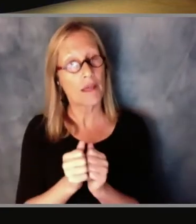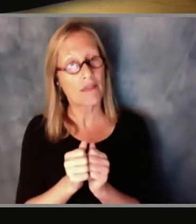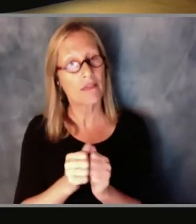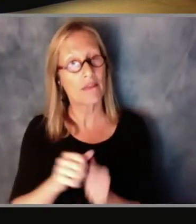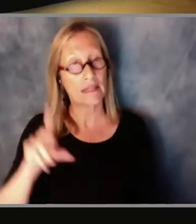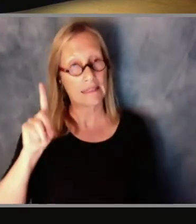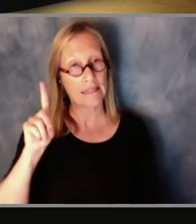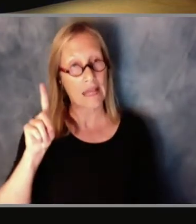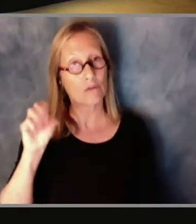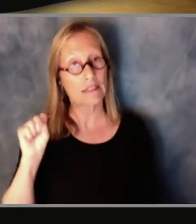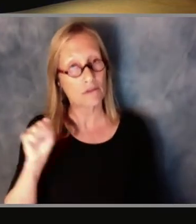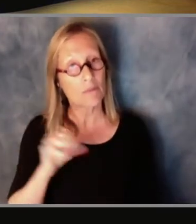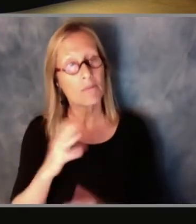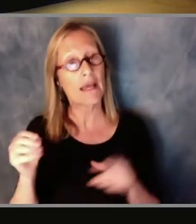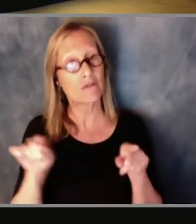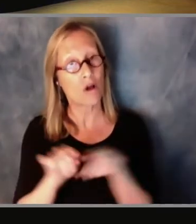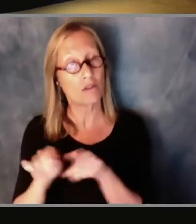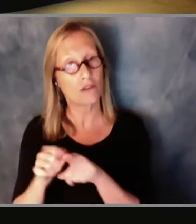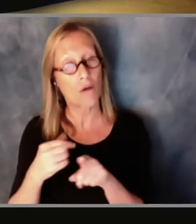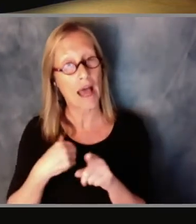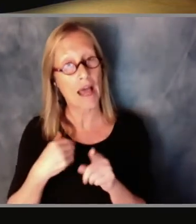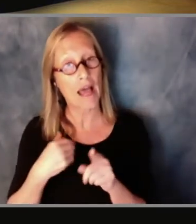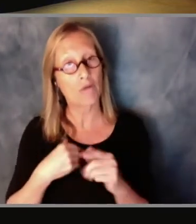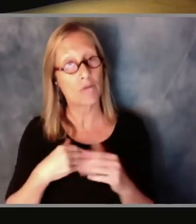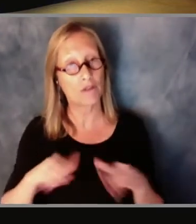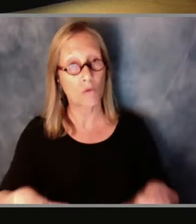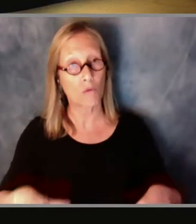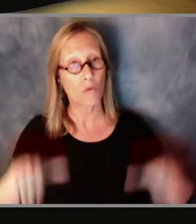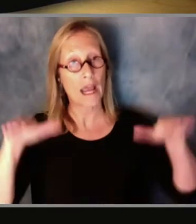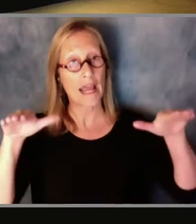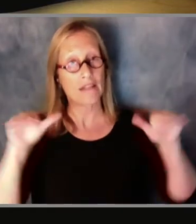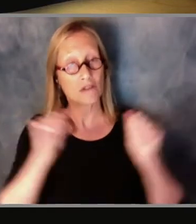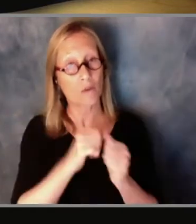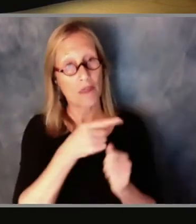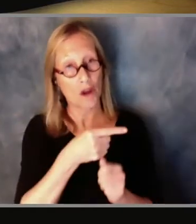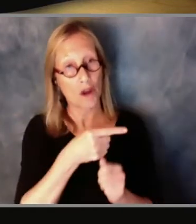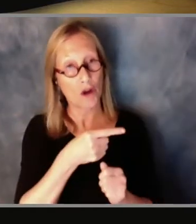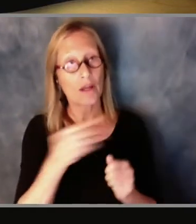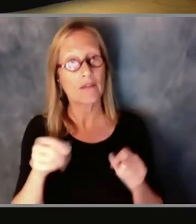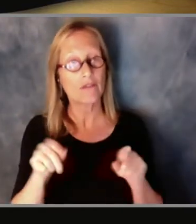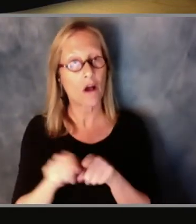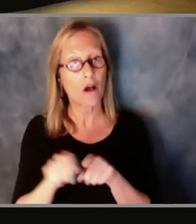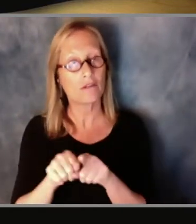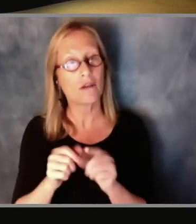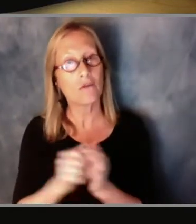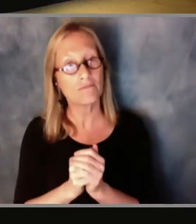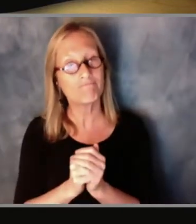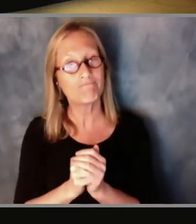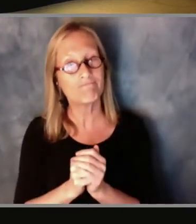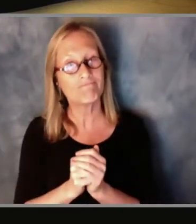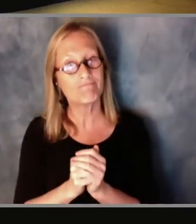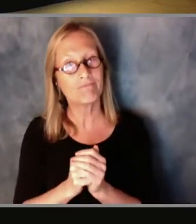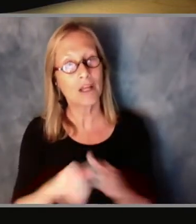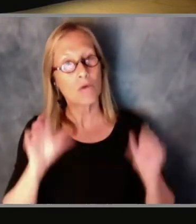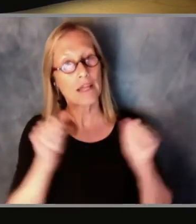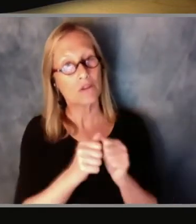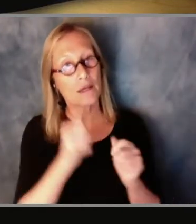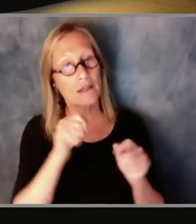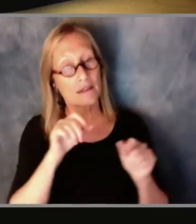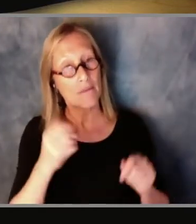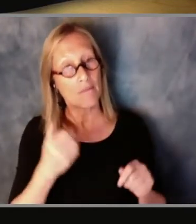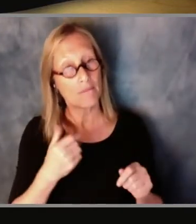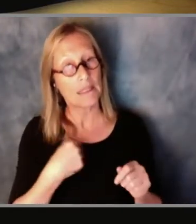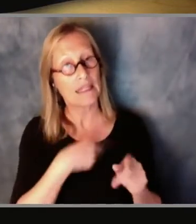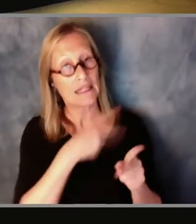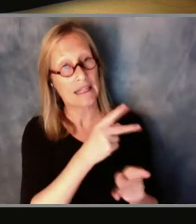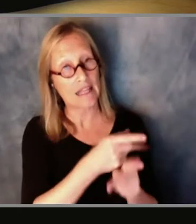syndrome. And so I was raised with her, and I was raised with having to malama her and be able to have